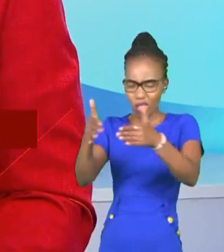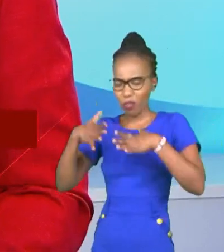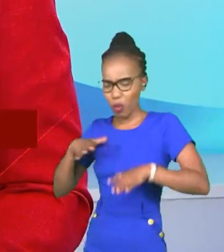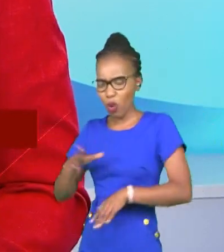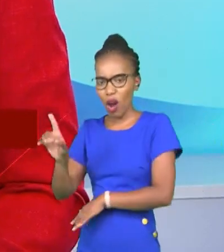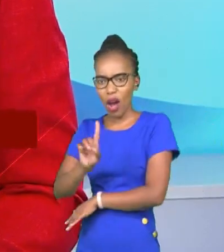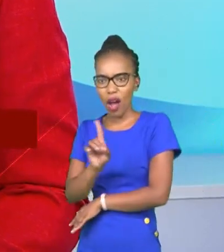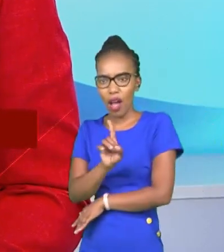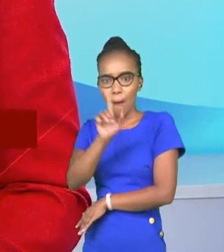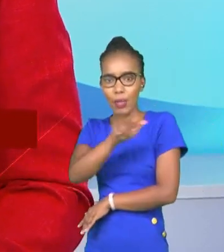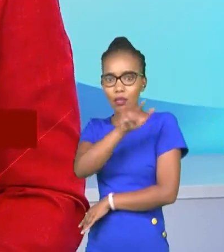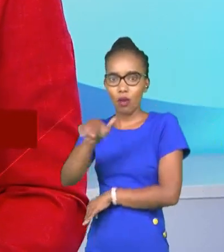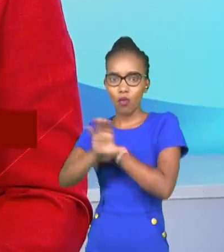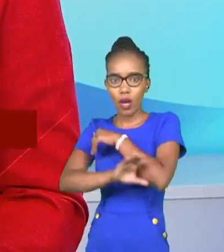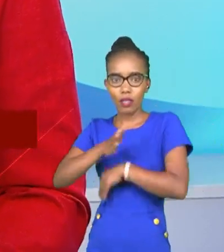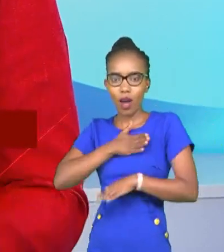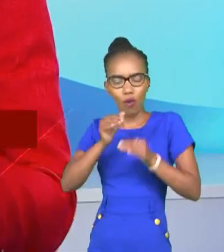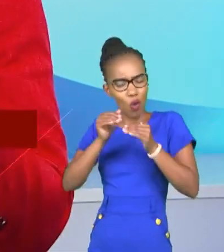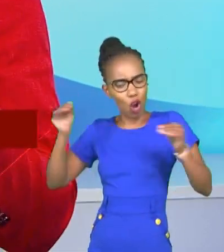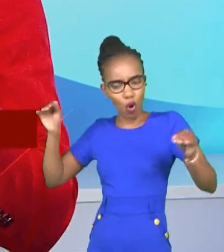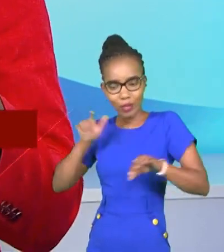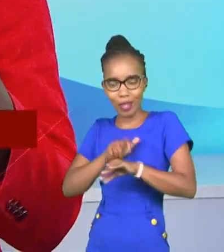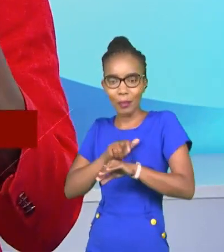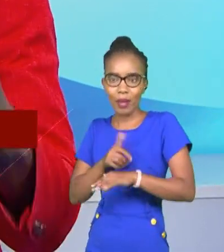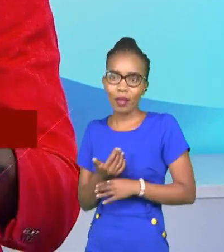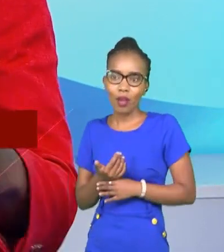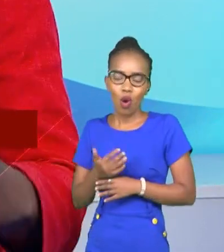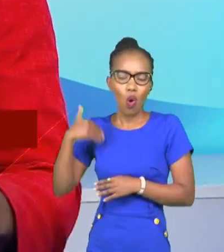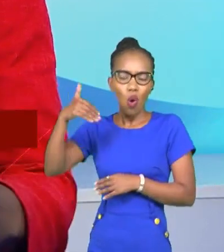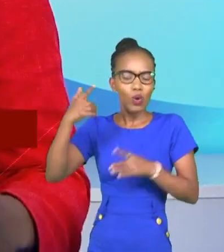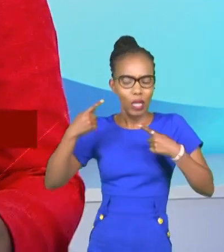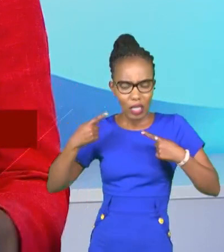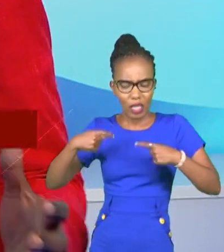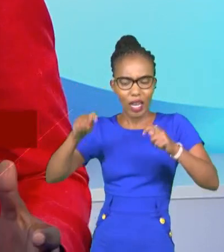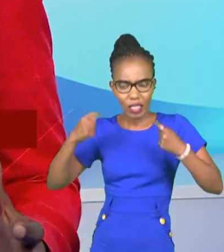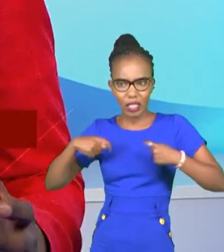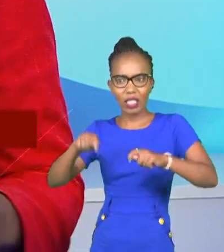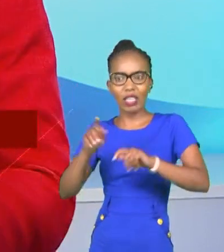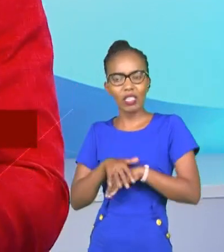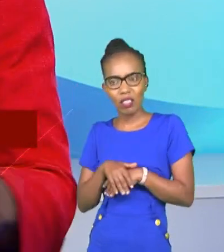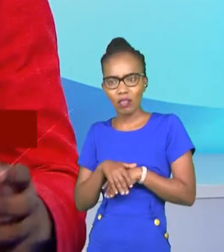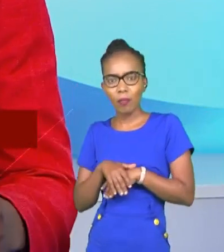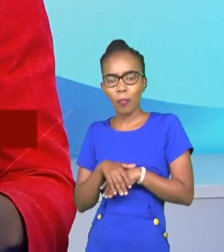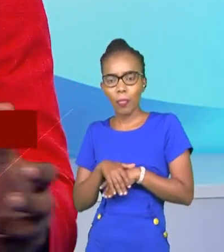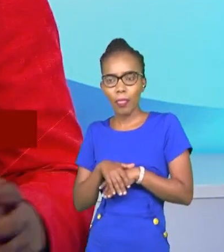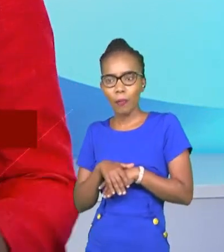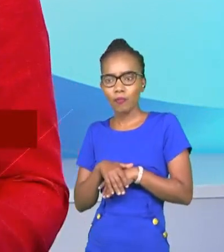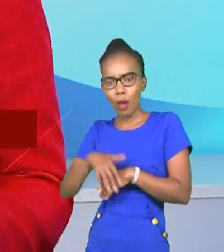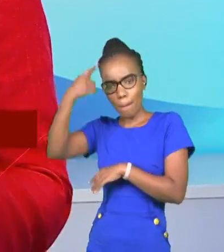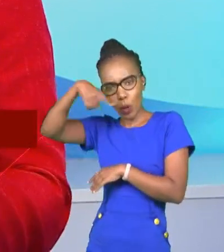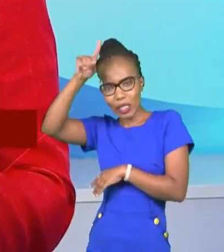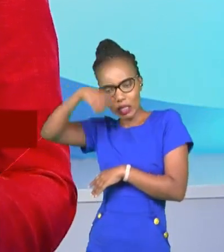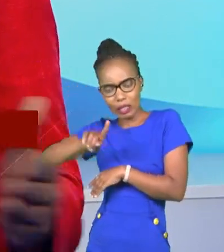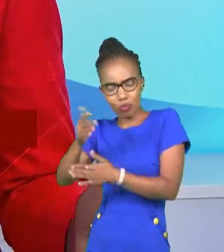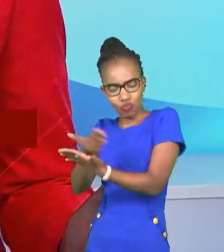people. And that is the mistake with this country for a very long time. We've been trying to sit down, making sessional papers, making policy papers